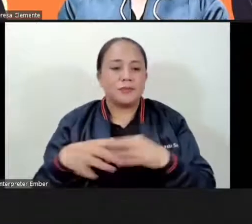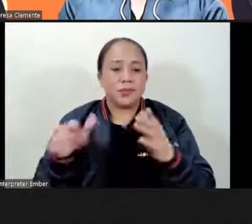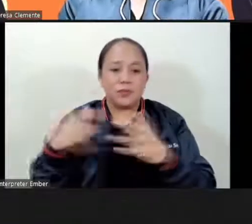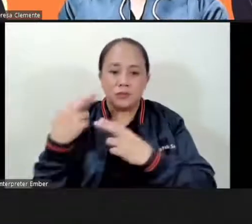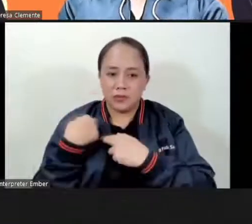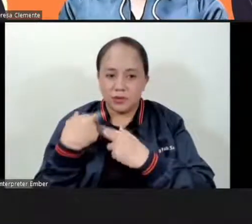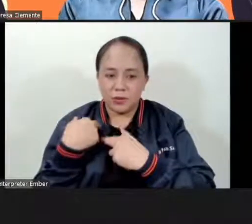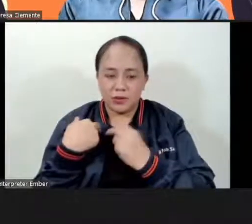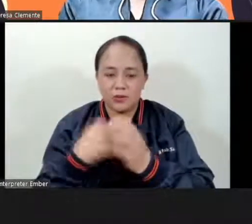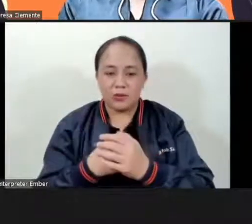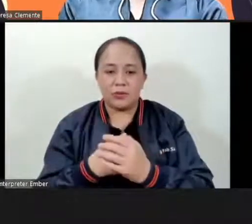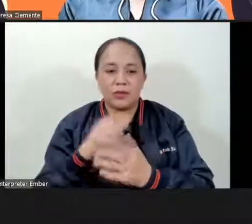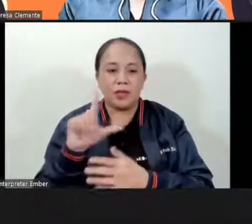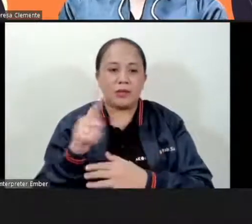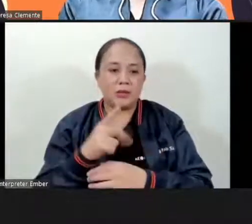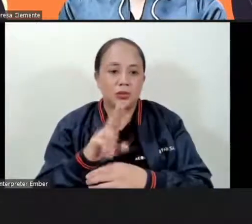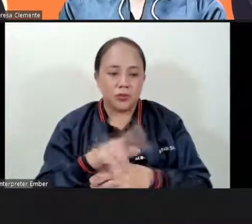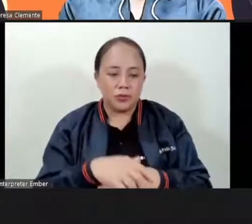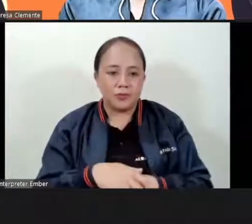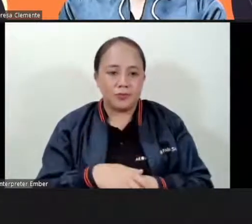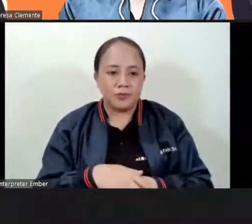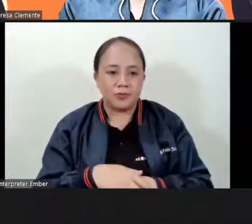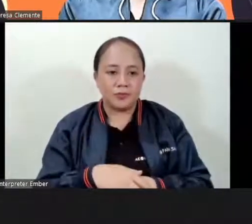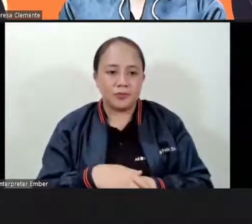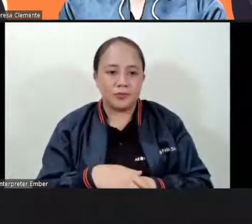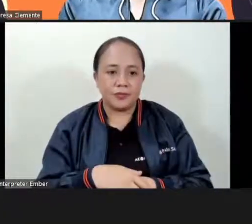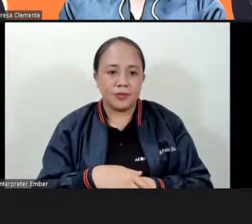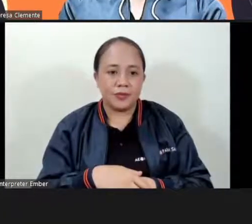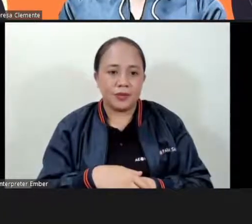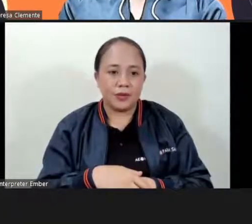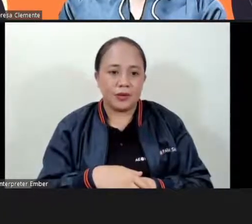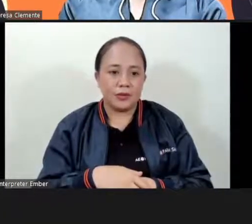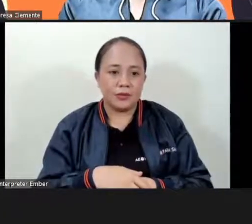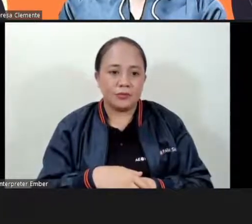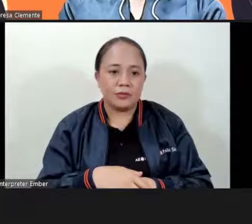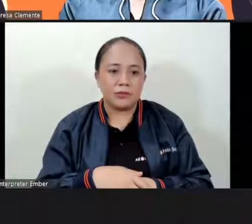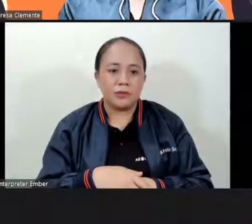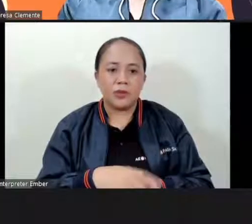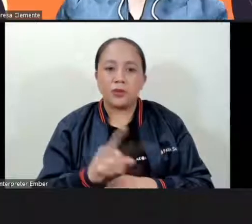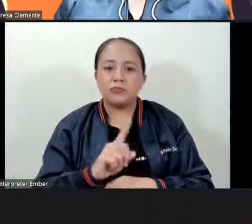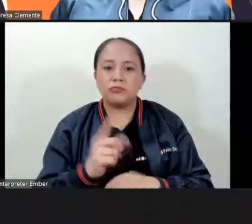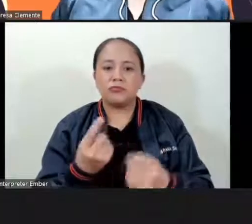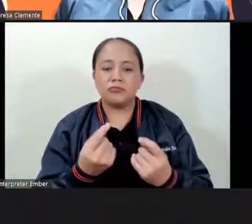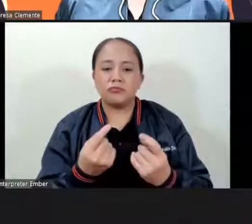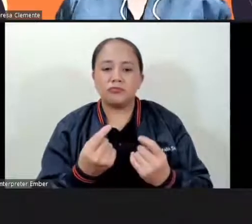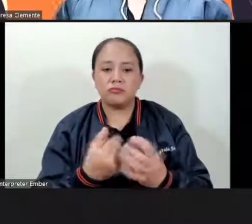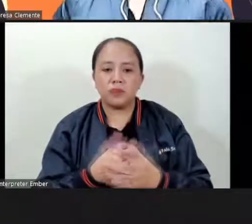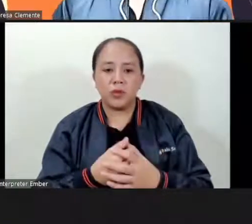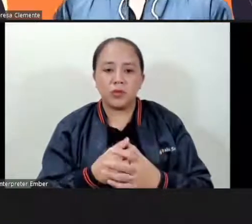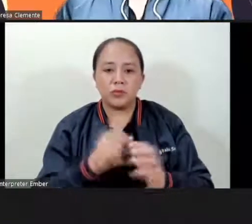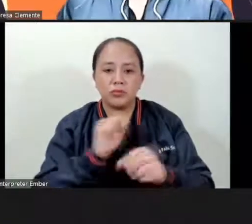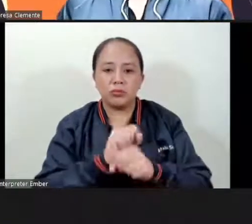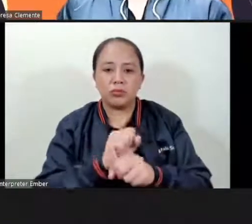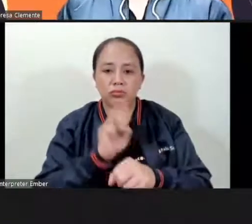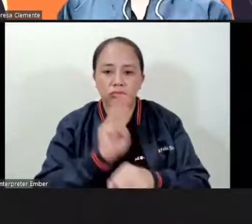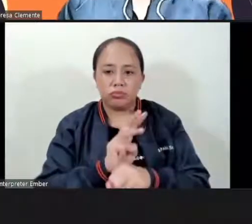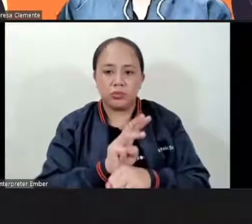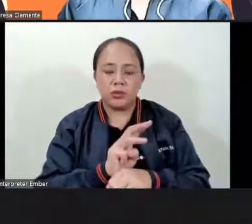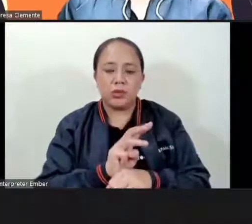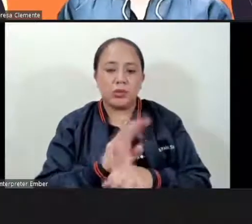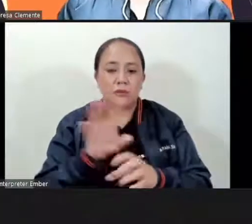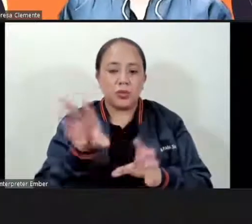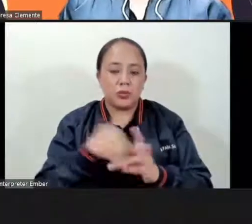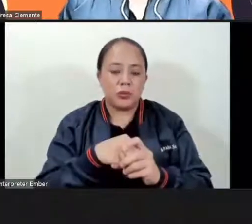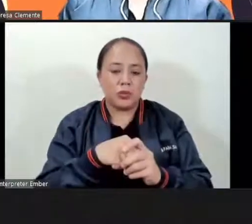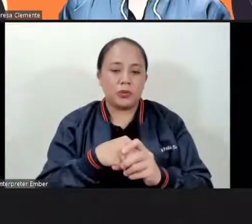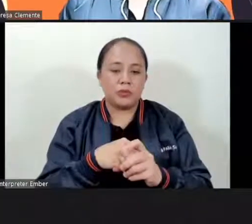responsibility, no, for the LGUs. Now, what we do is the social workers that participate in the